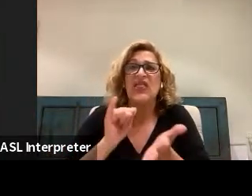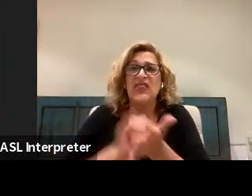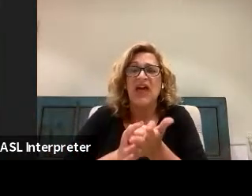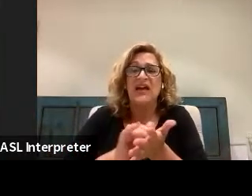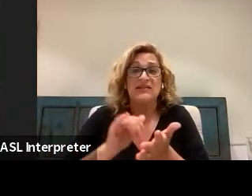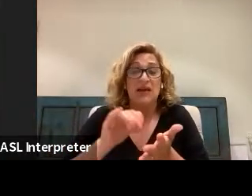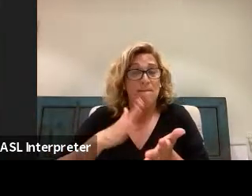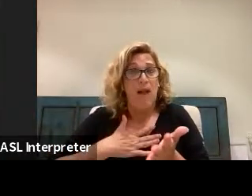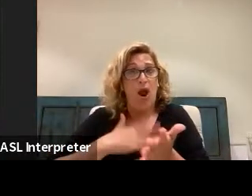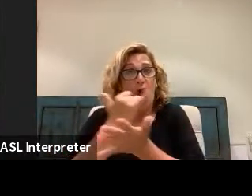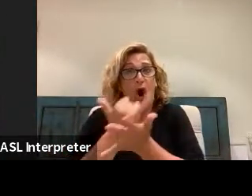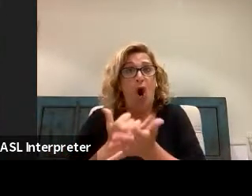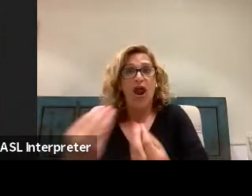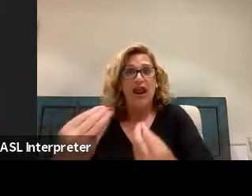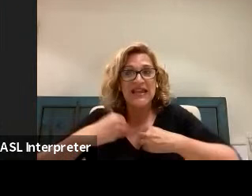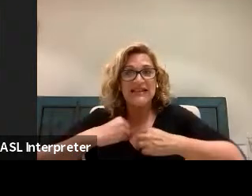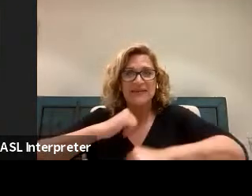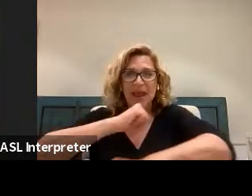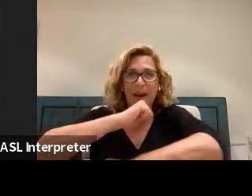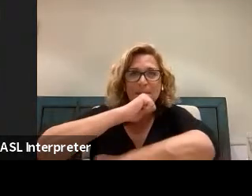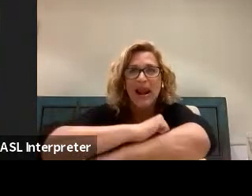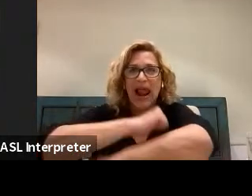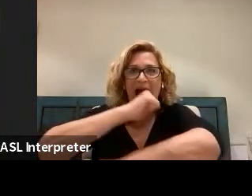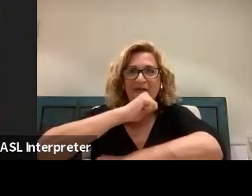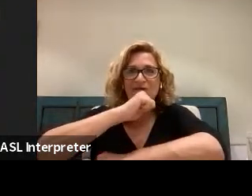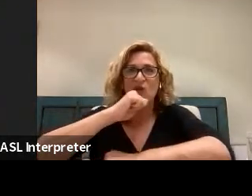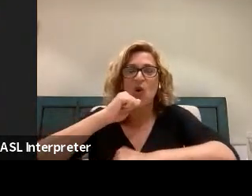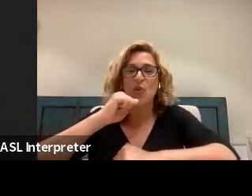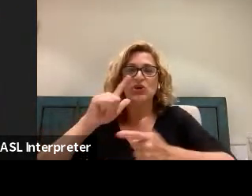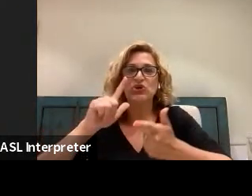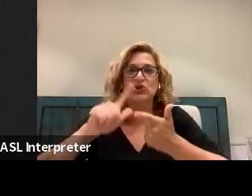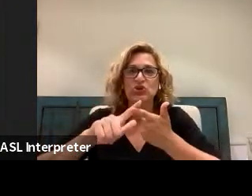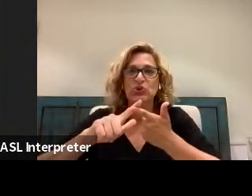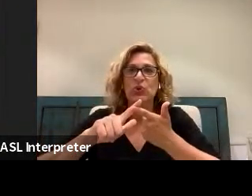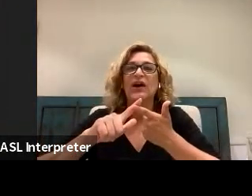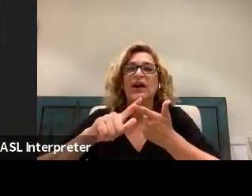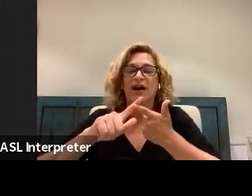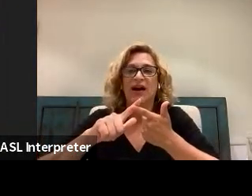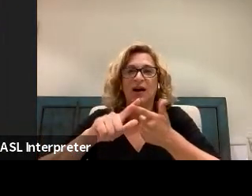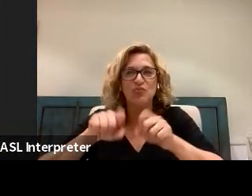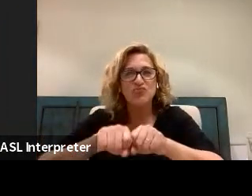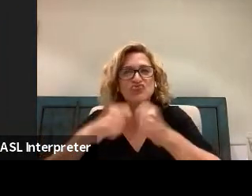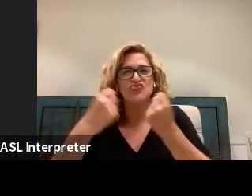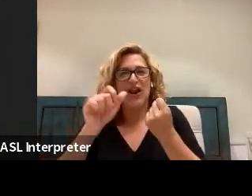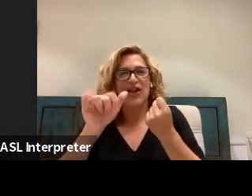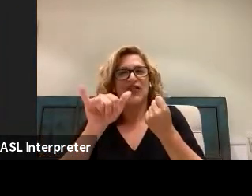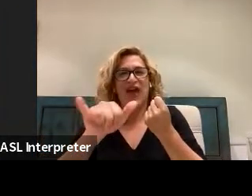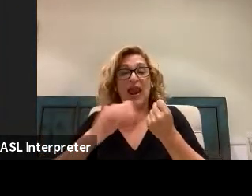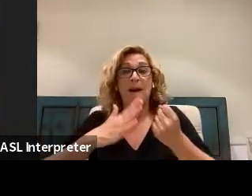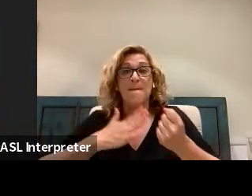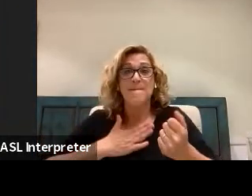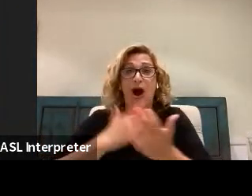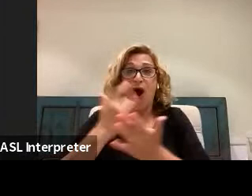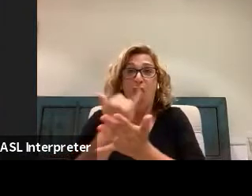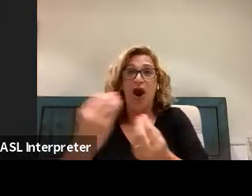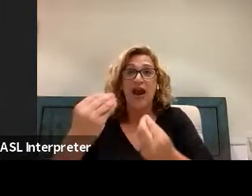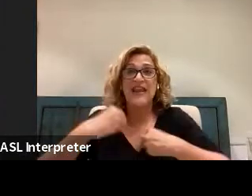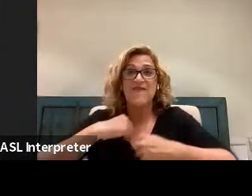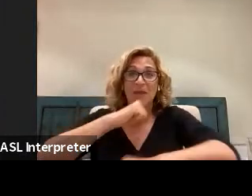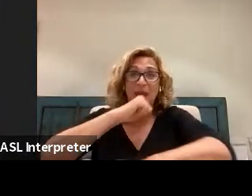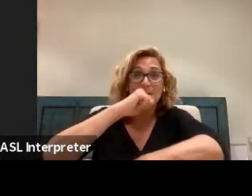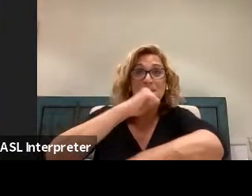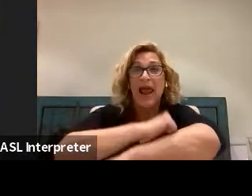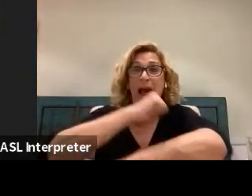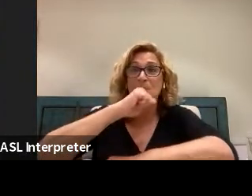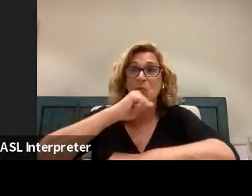a platform to break through those stigmas. My art gives me a platform. I show